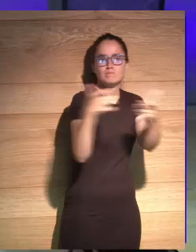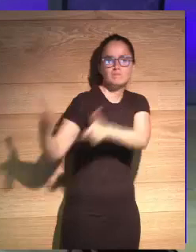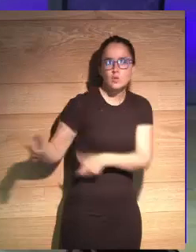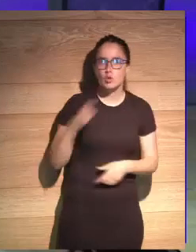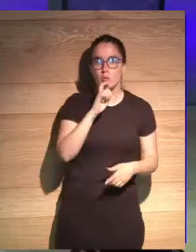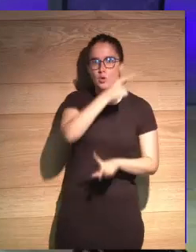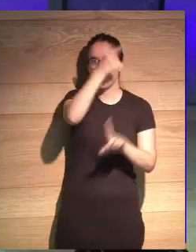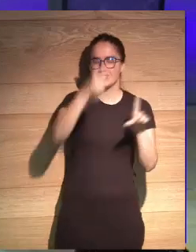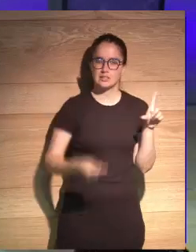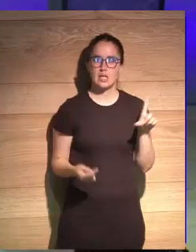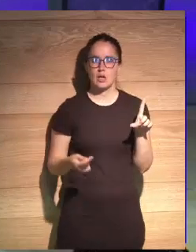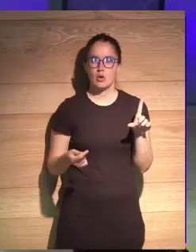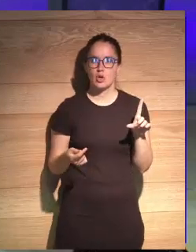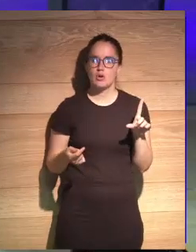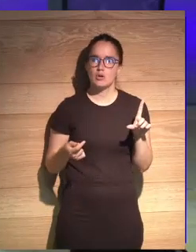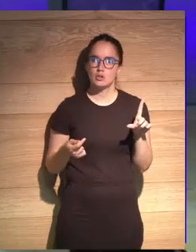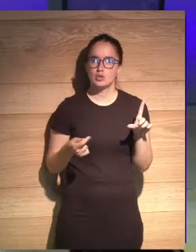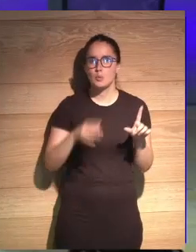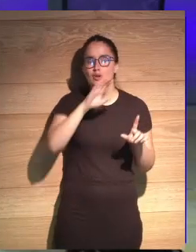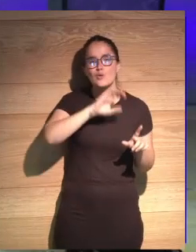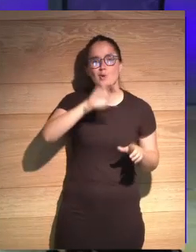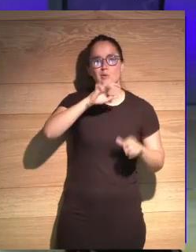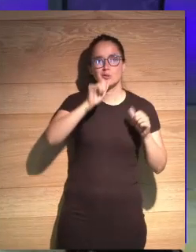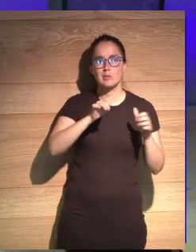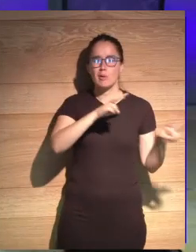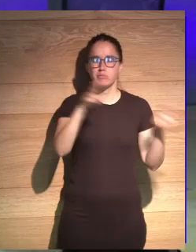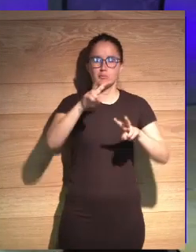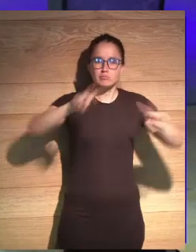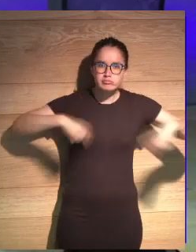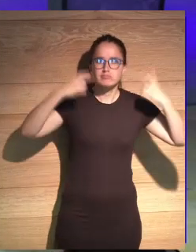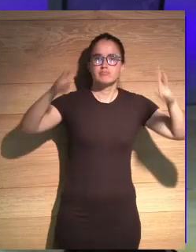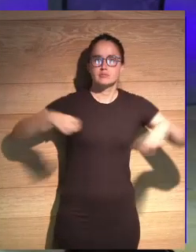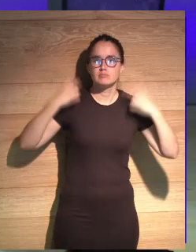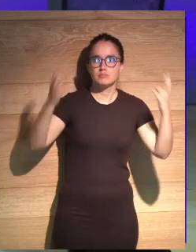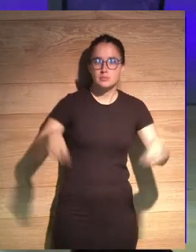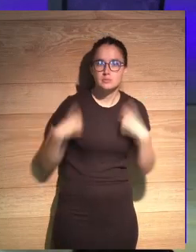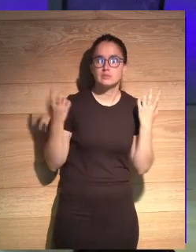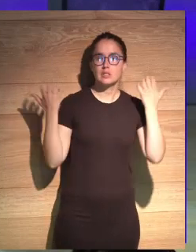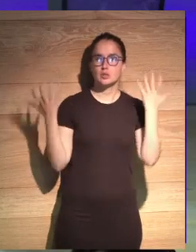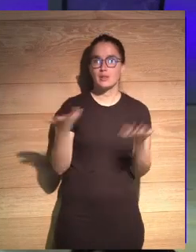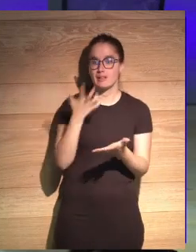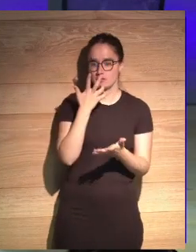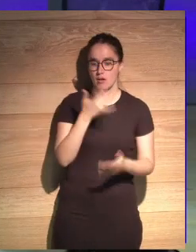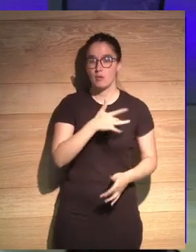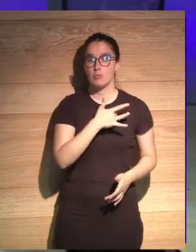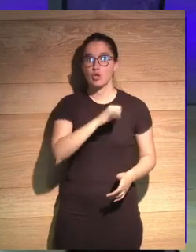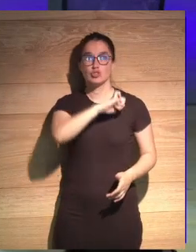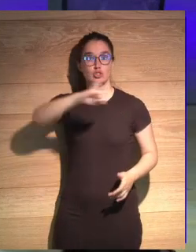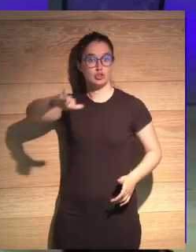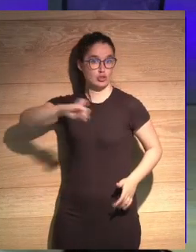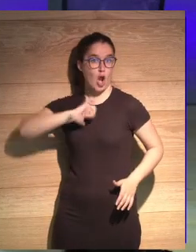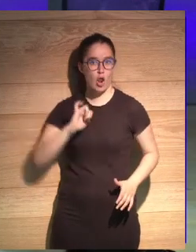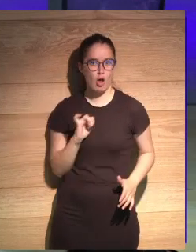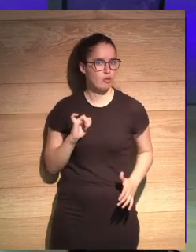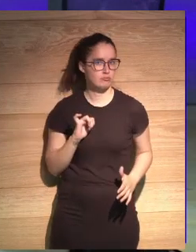time are educated on what they have to do. They are educated on different mechanics, because the designers of the game, or the healers